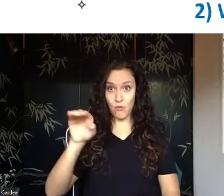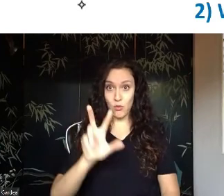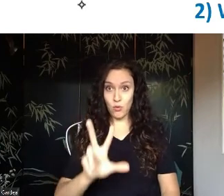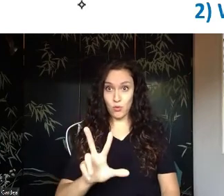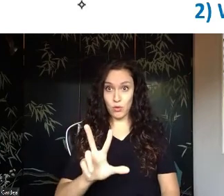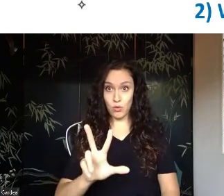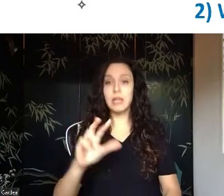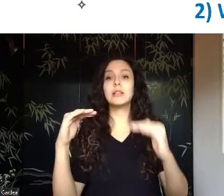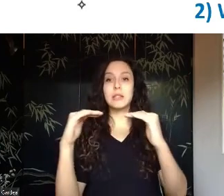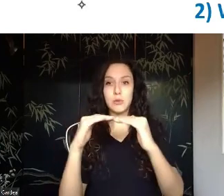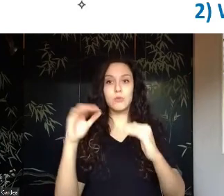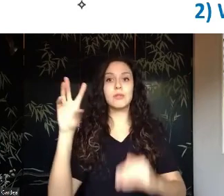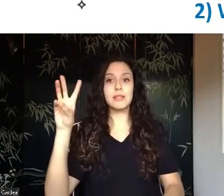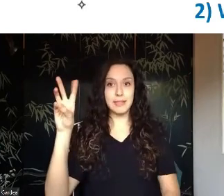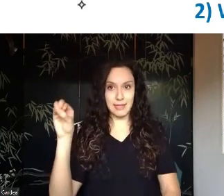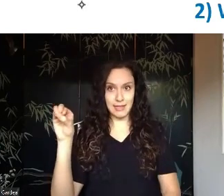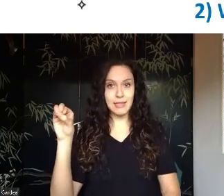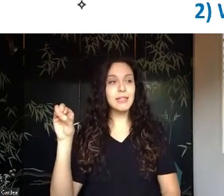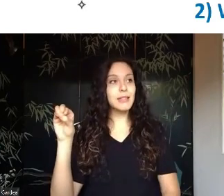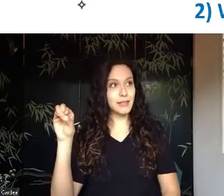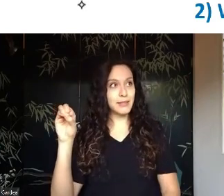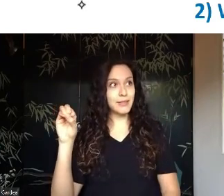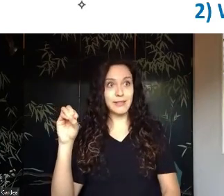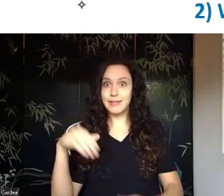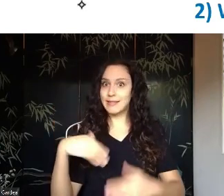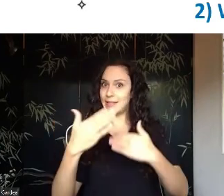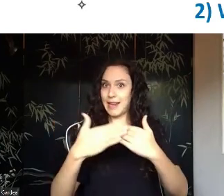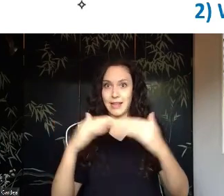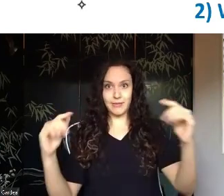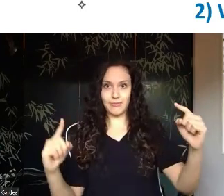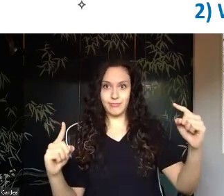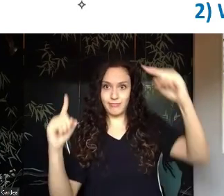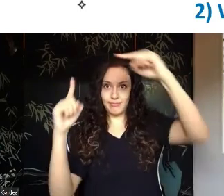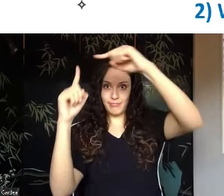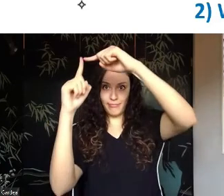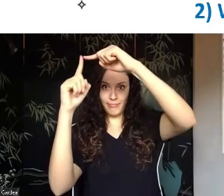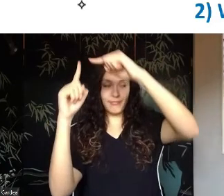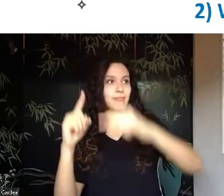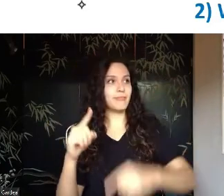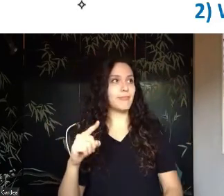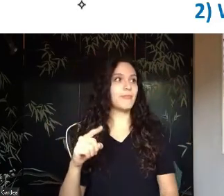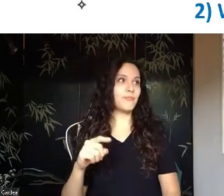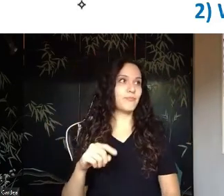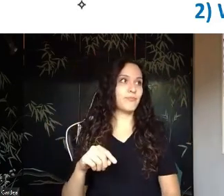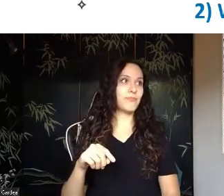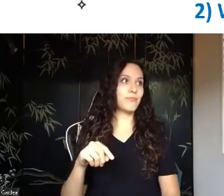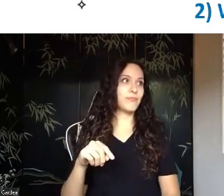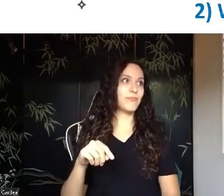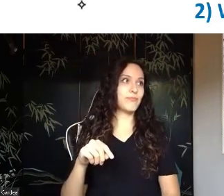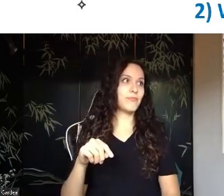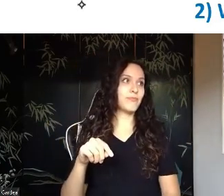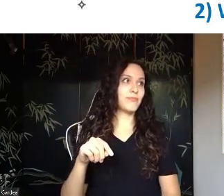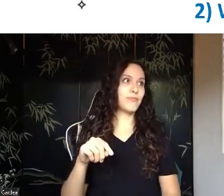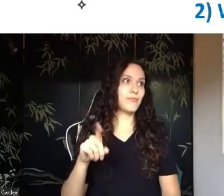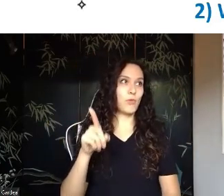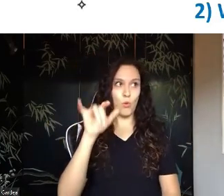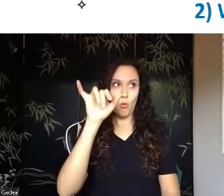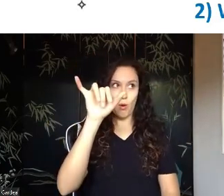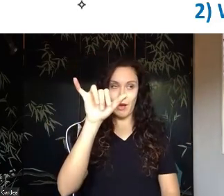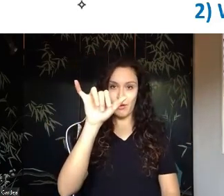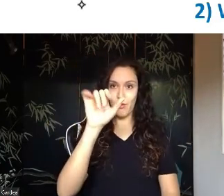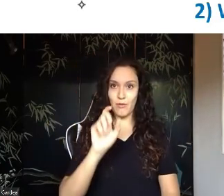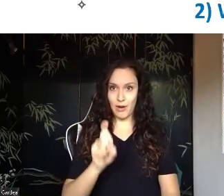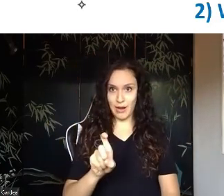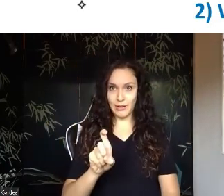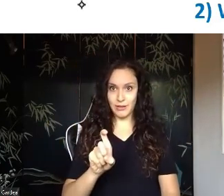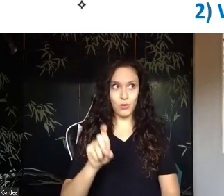x. 180 over 3 equals 60. Let's try this one. 240